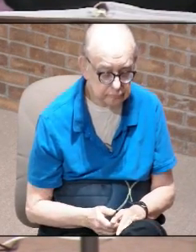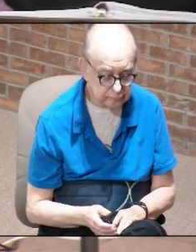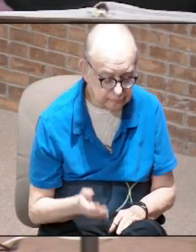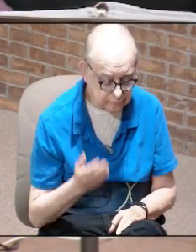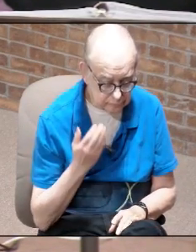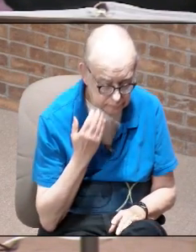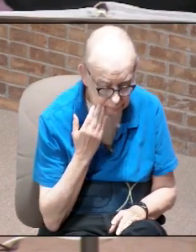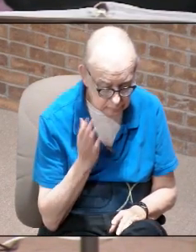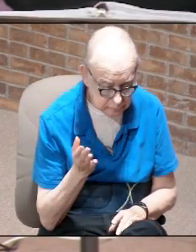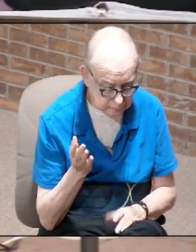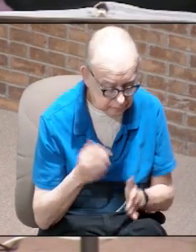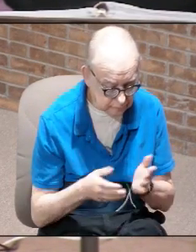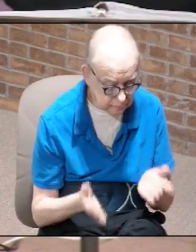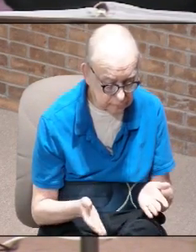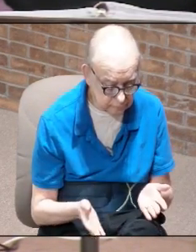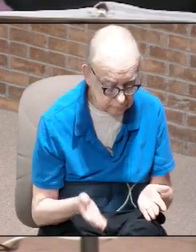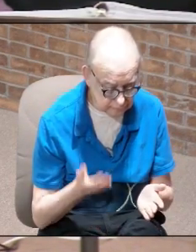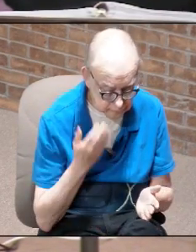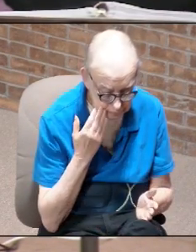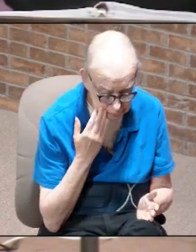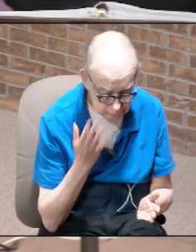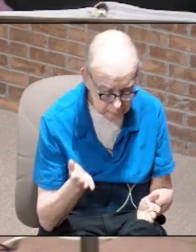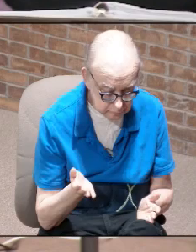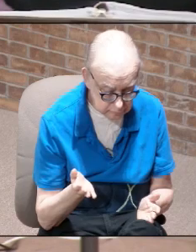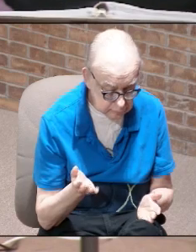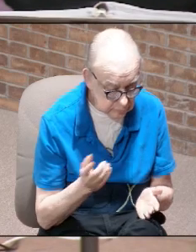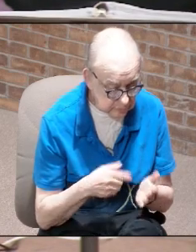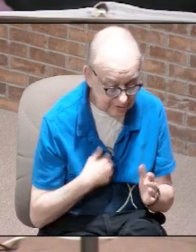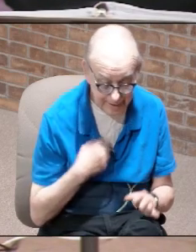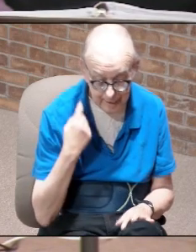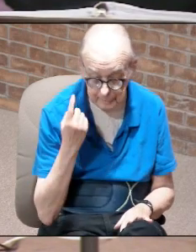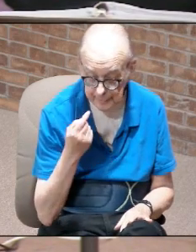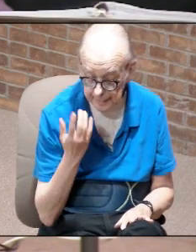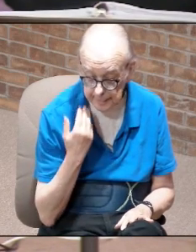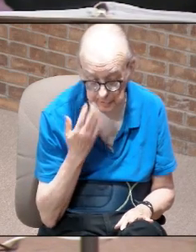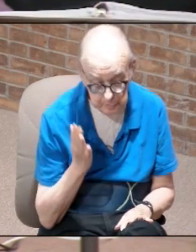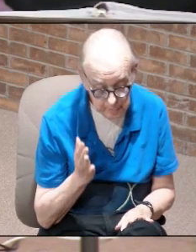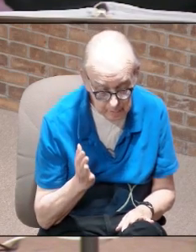I don't even know what's down there. I don't even know what I'm thinking.